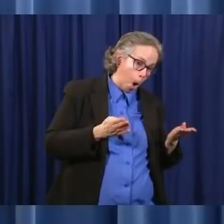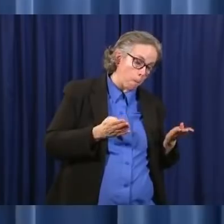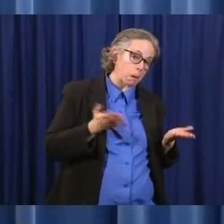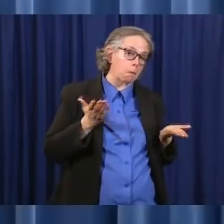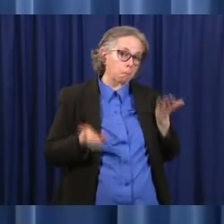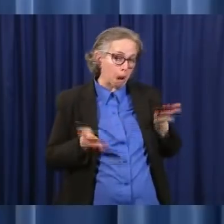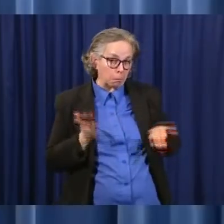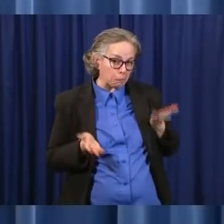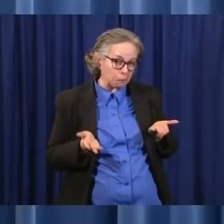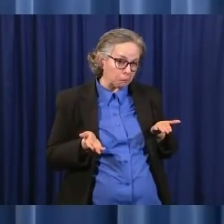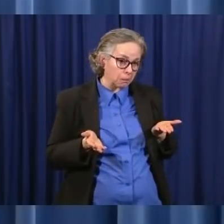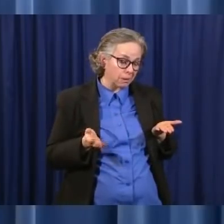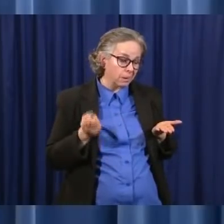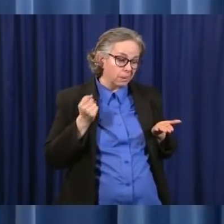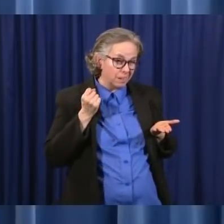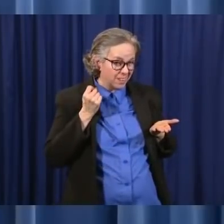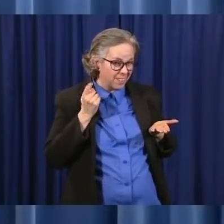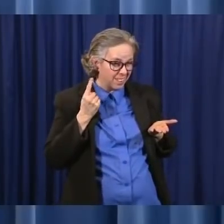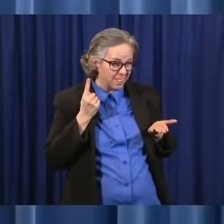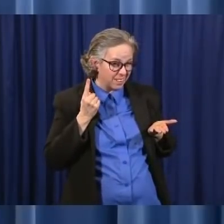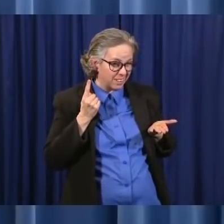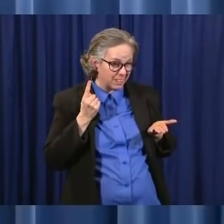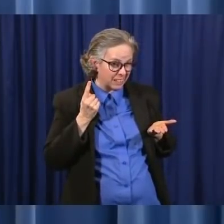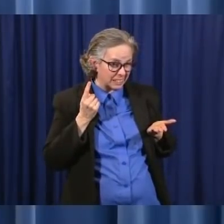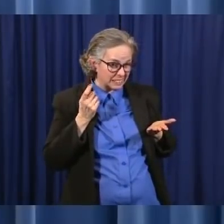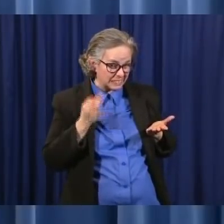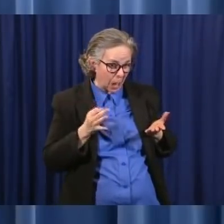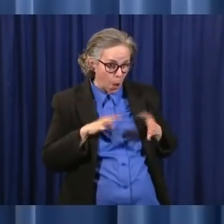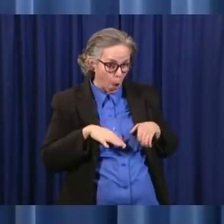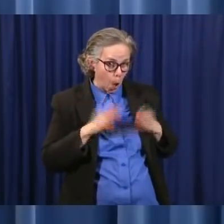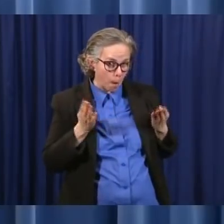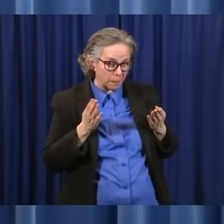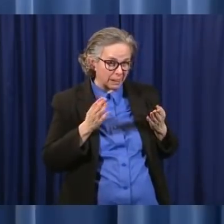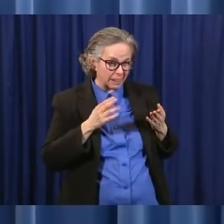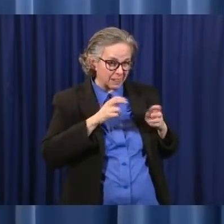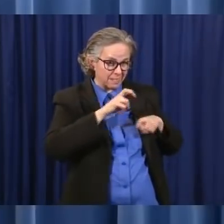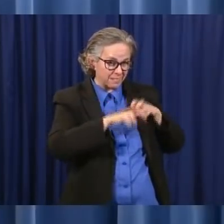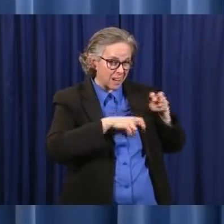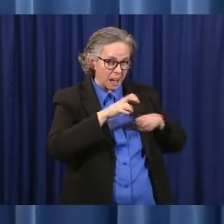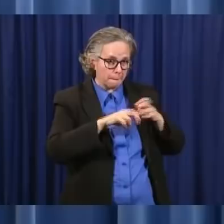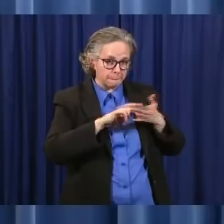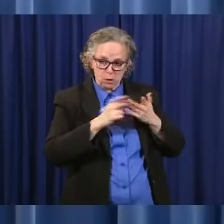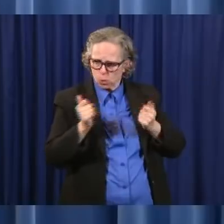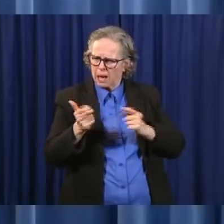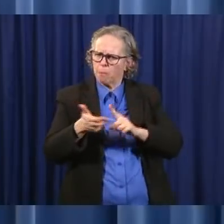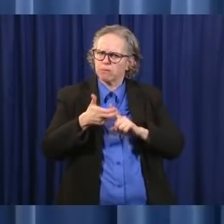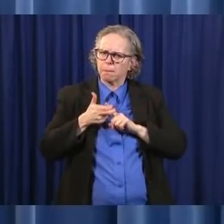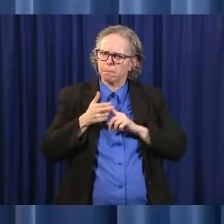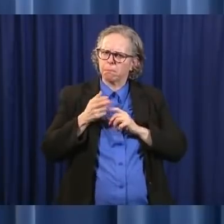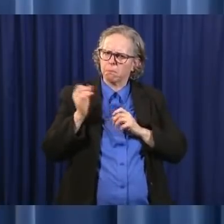those rides and have that type of activity. So we'll see. Thank you.